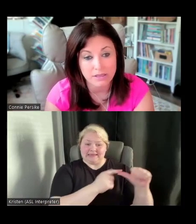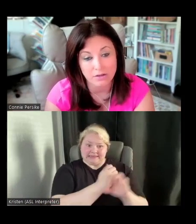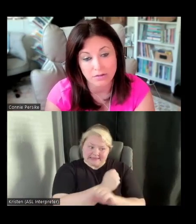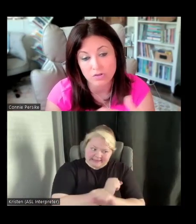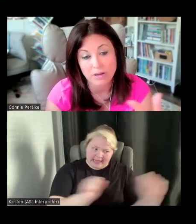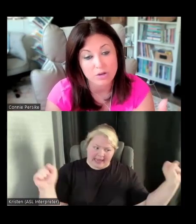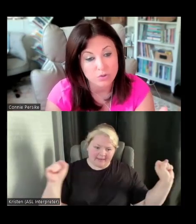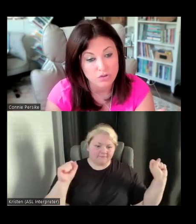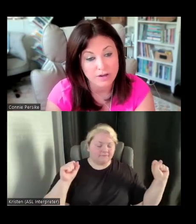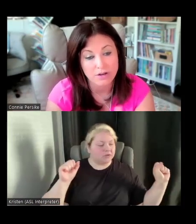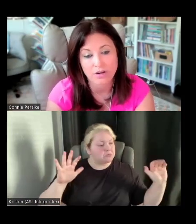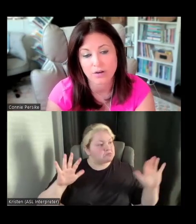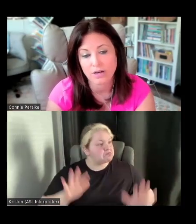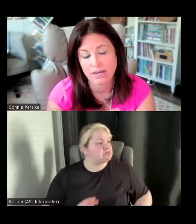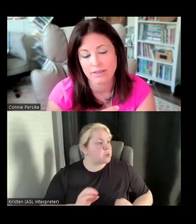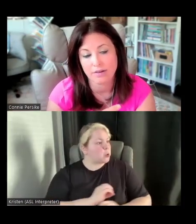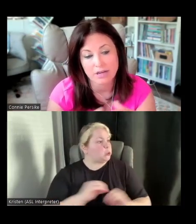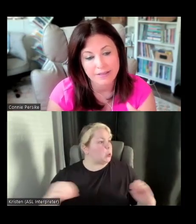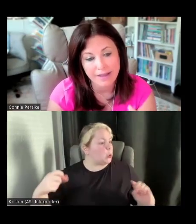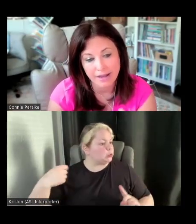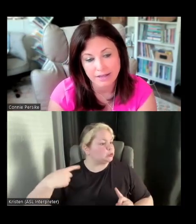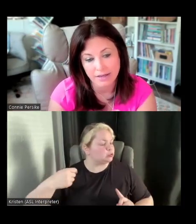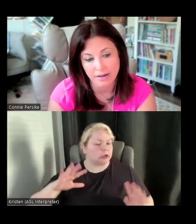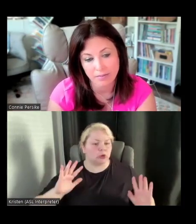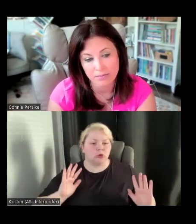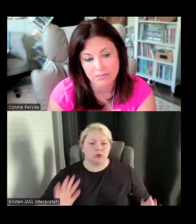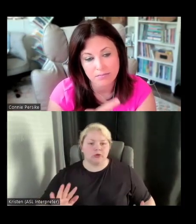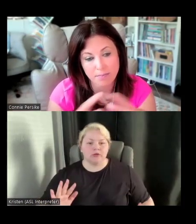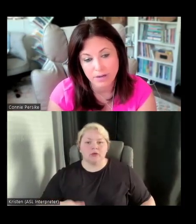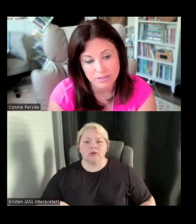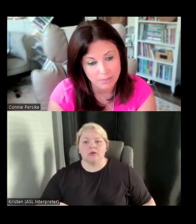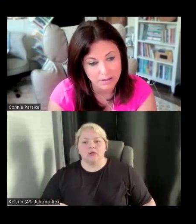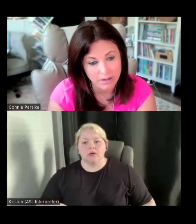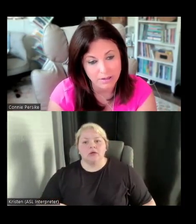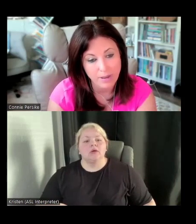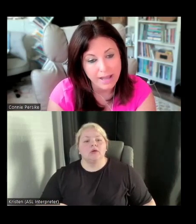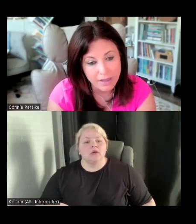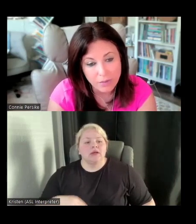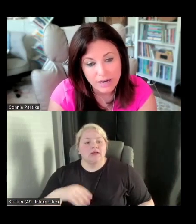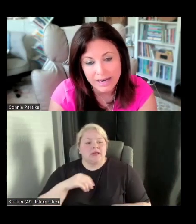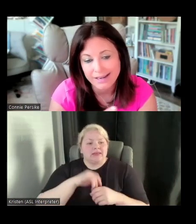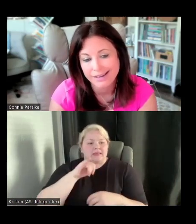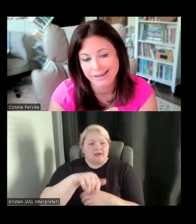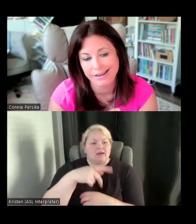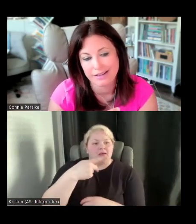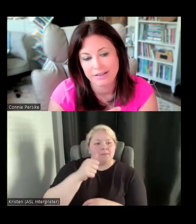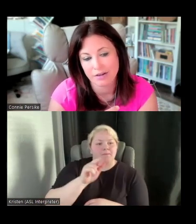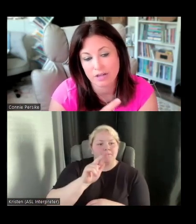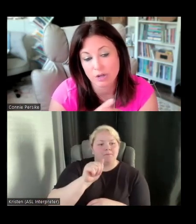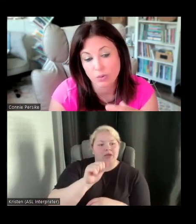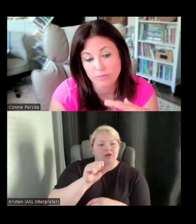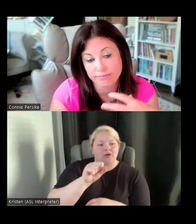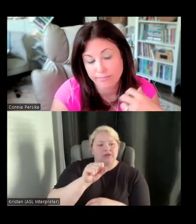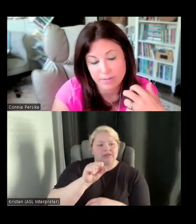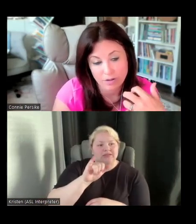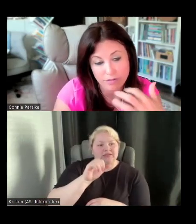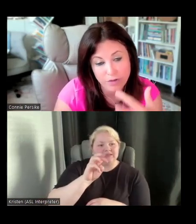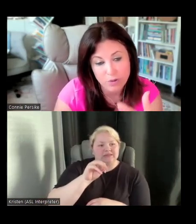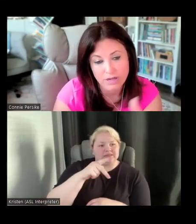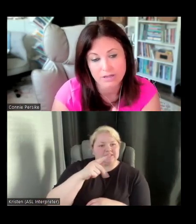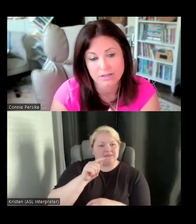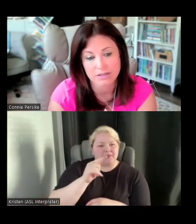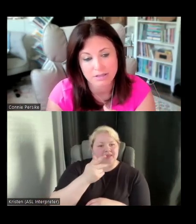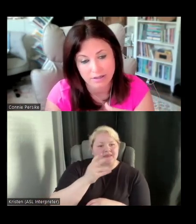when there's been no trigger. They're in that parasympathetic pathway. They're, maybe